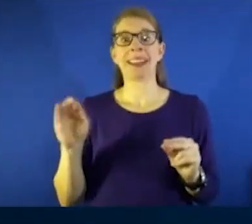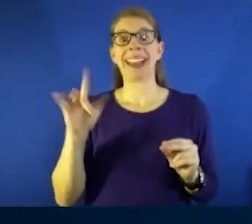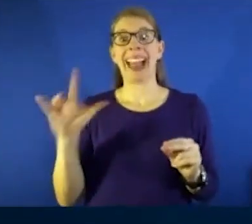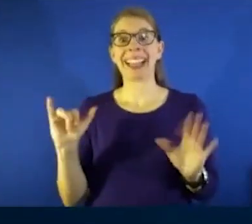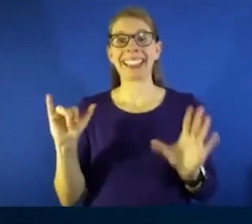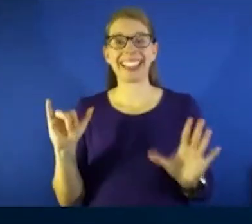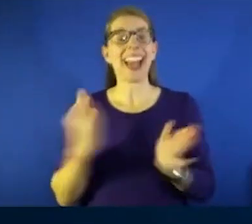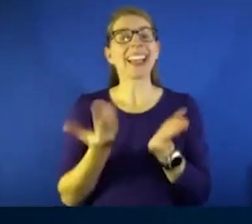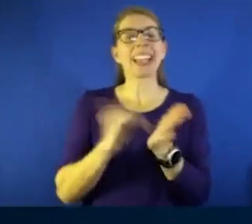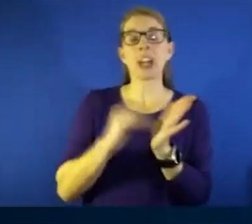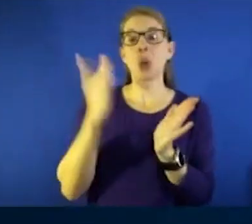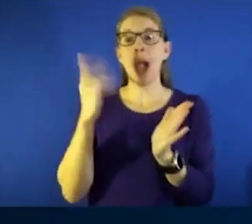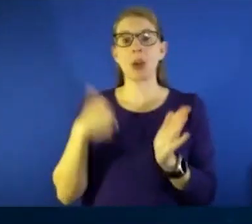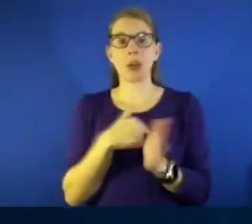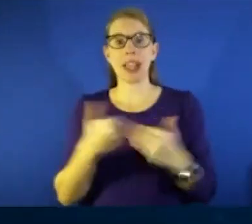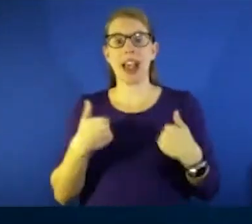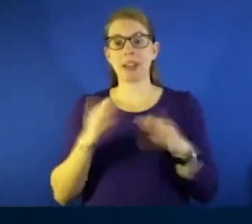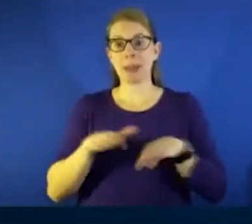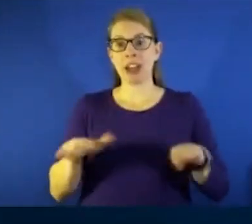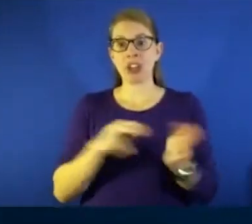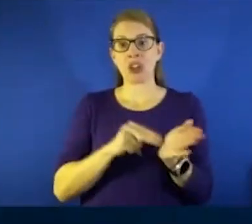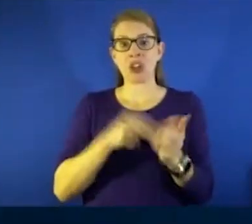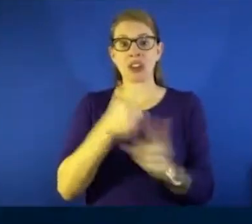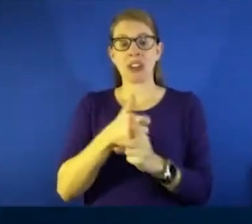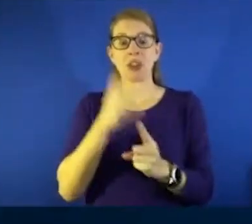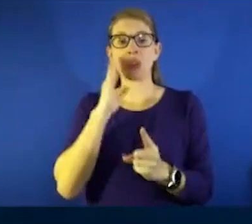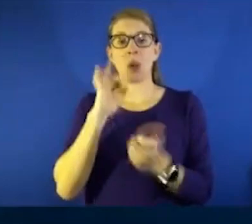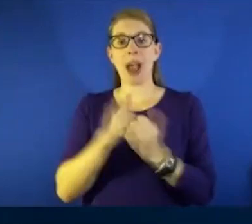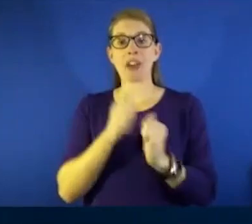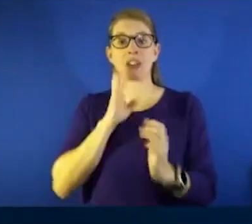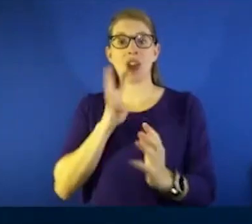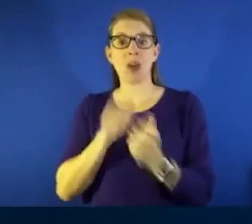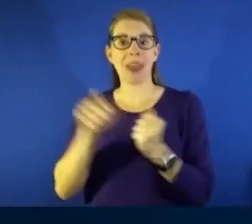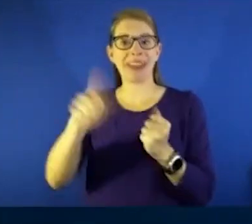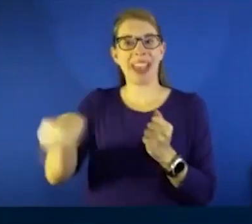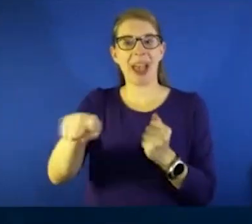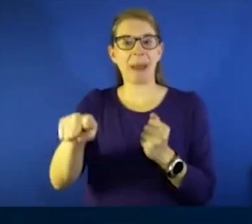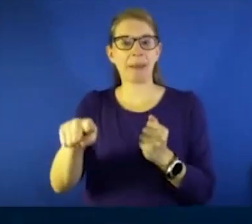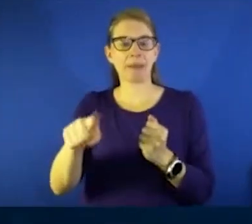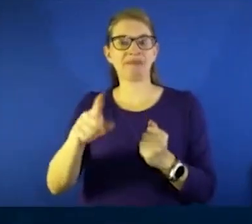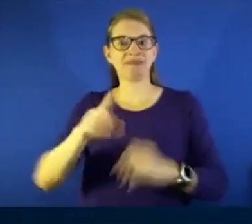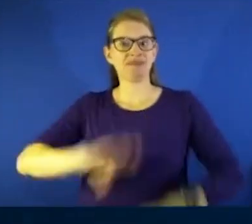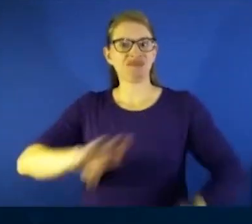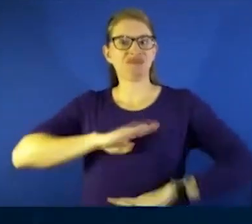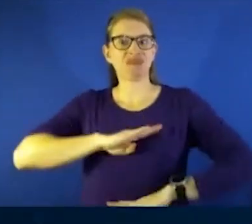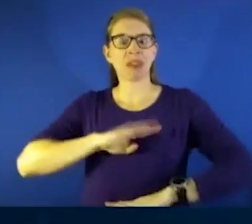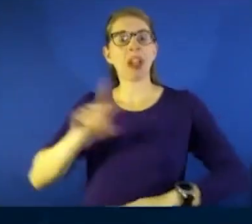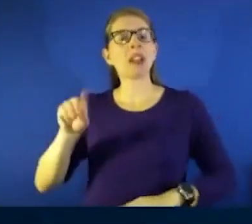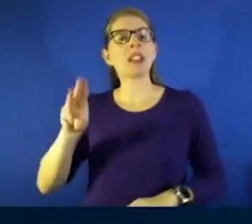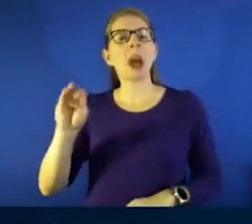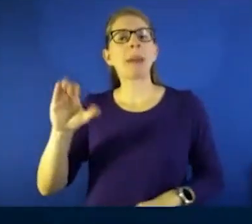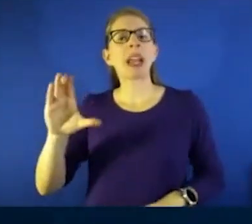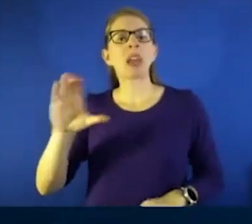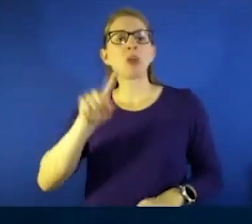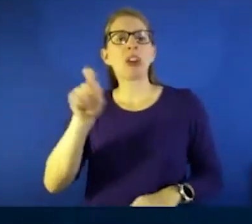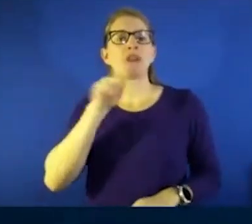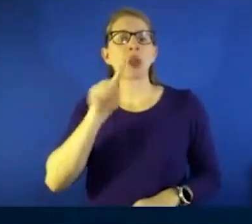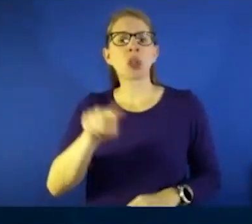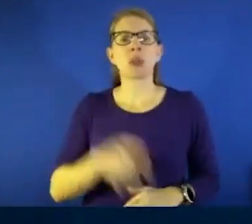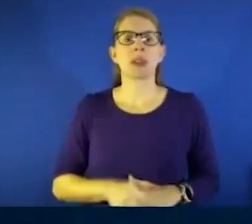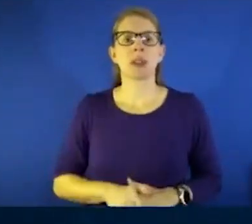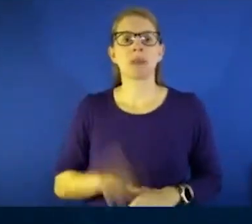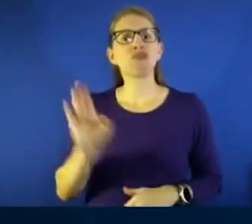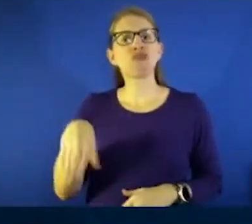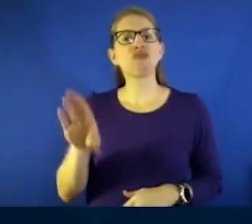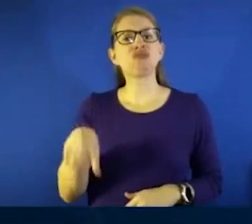why we have pediatric nurses. She knows how to speak their language and make them happy. Dominic, I have a question for you. Hey, Dominic, can I